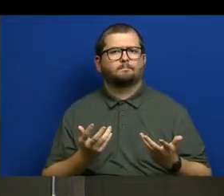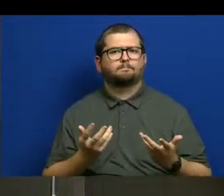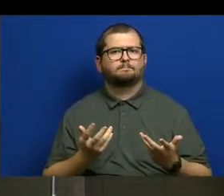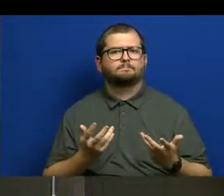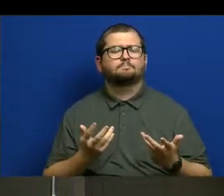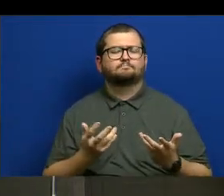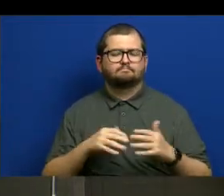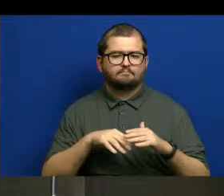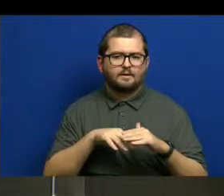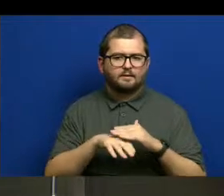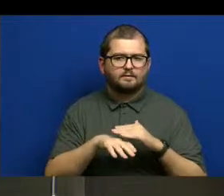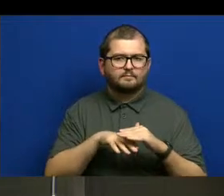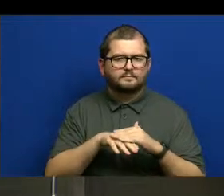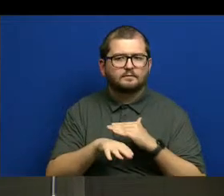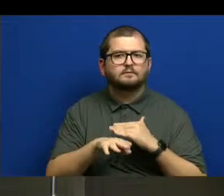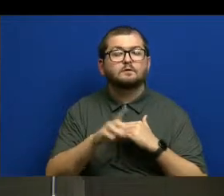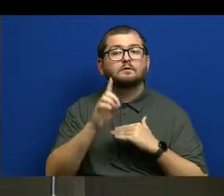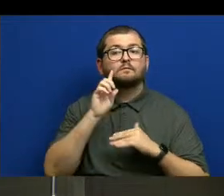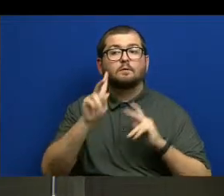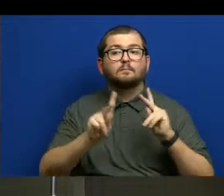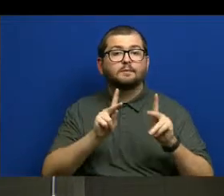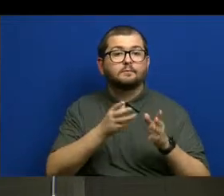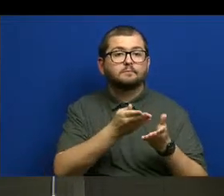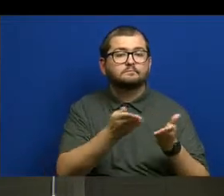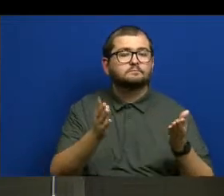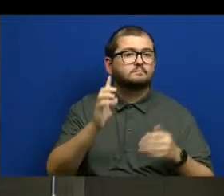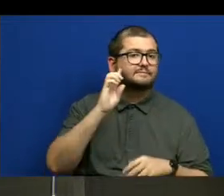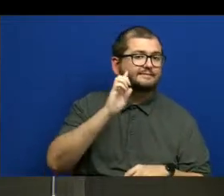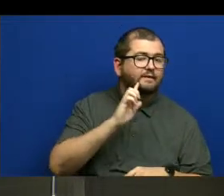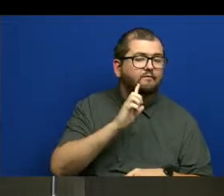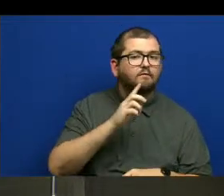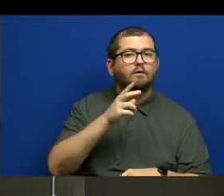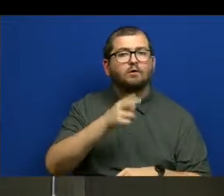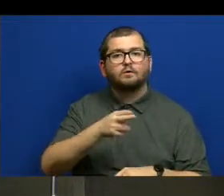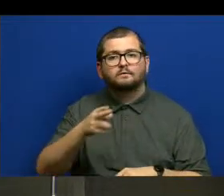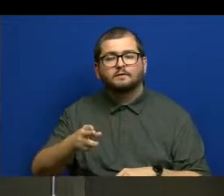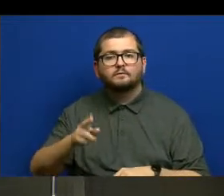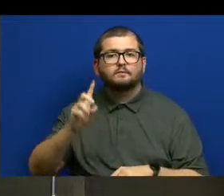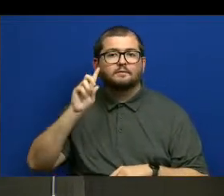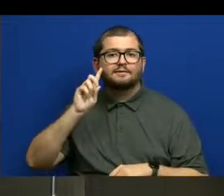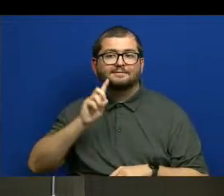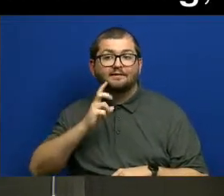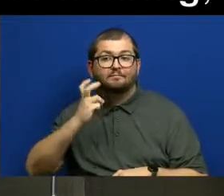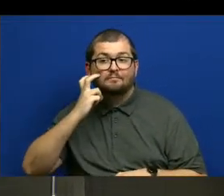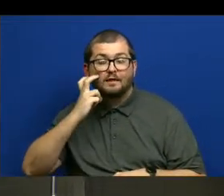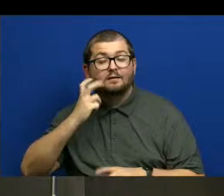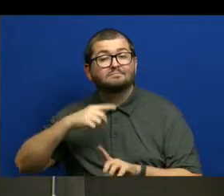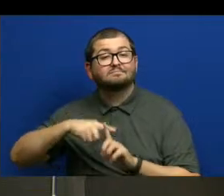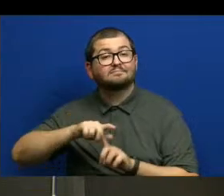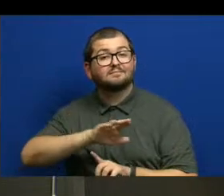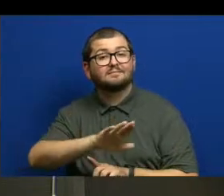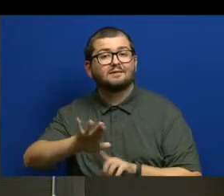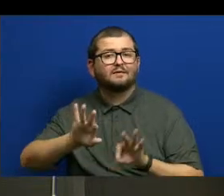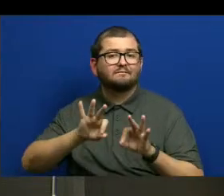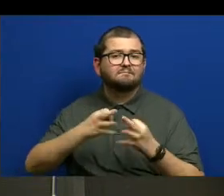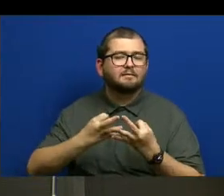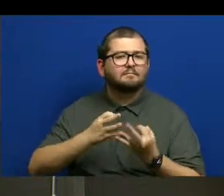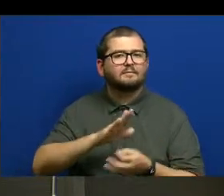It's access for people who are deaf, hard of hearing, deaf-blind, and their families and their